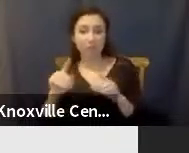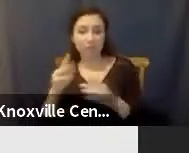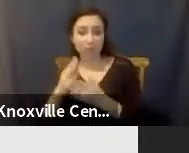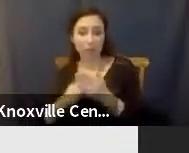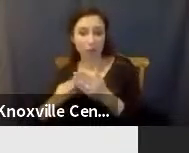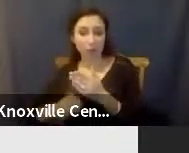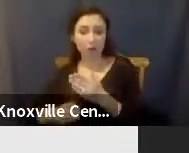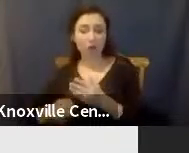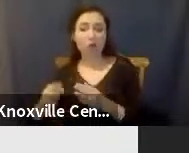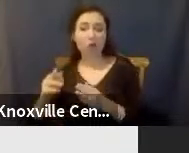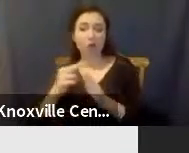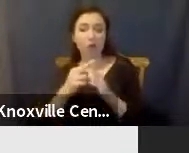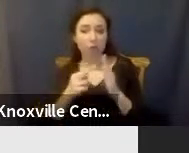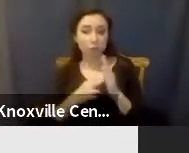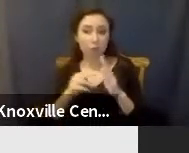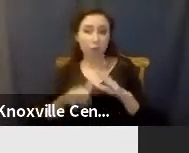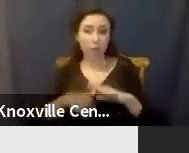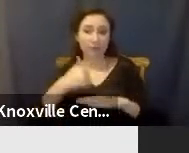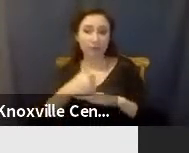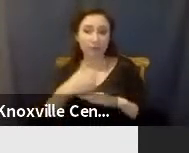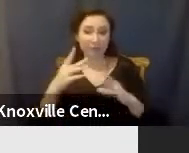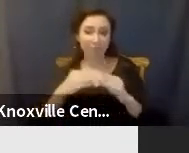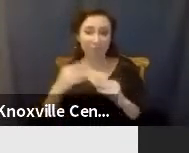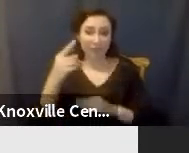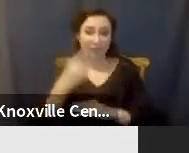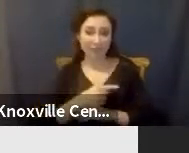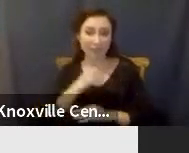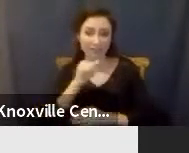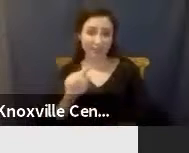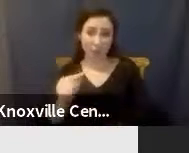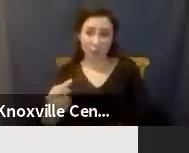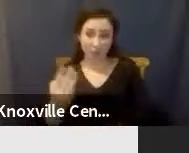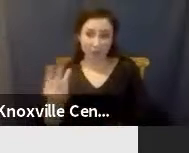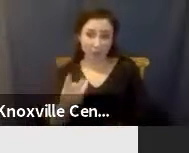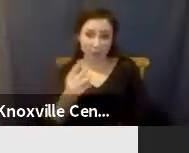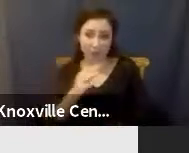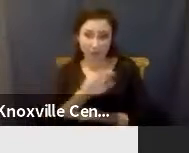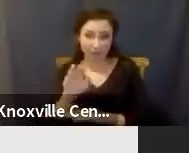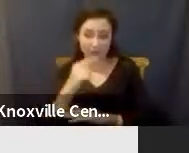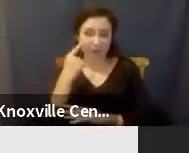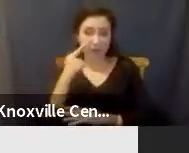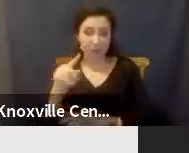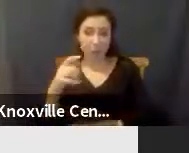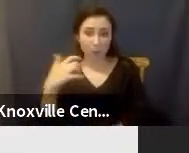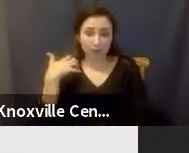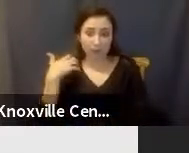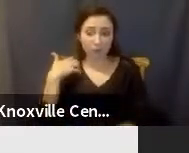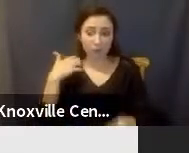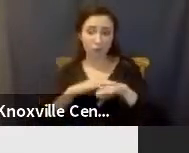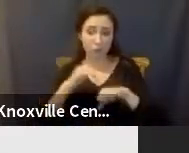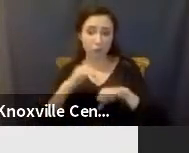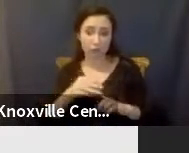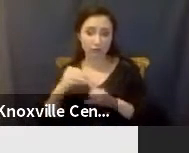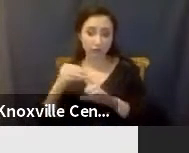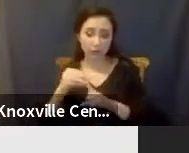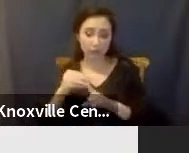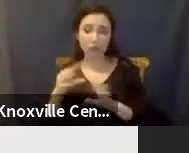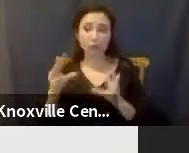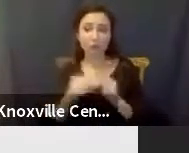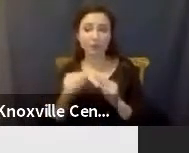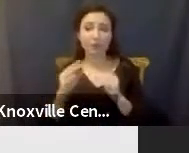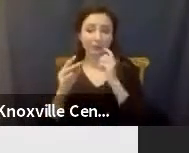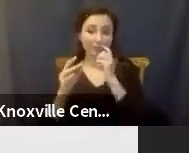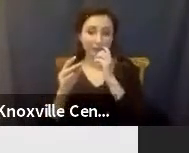the board to set a meeting date other than Wednesday night, and for the chair to call a special meeting if necessary. It might